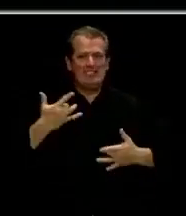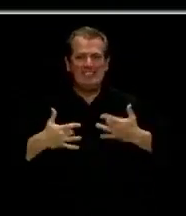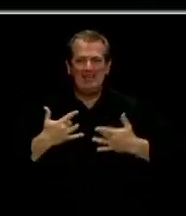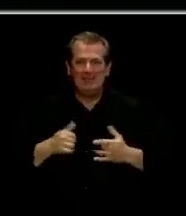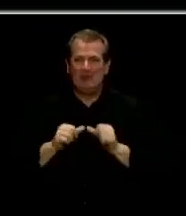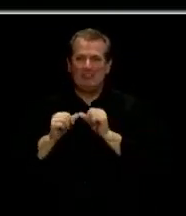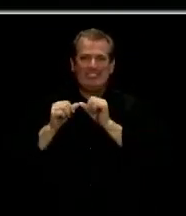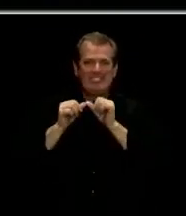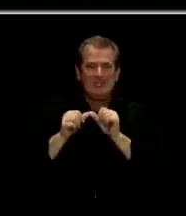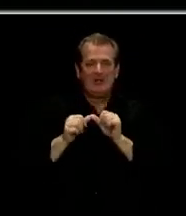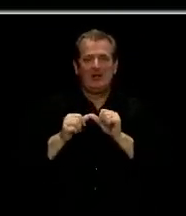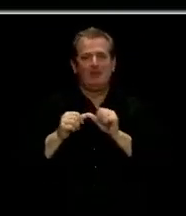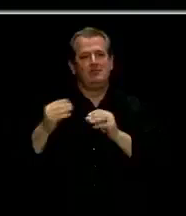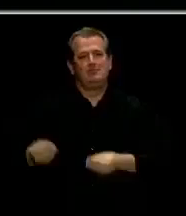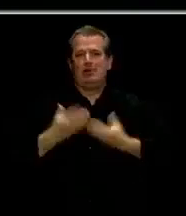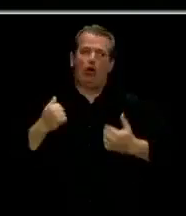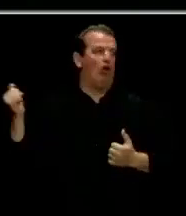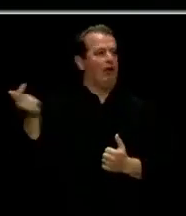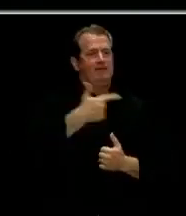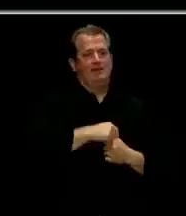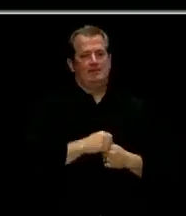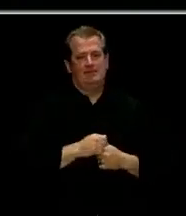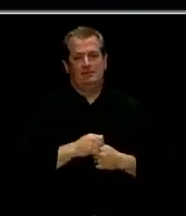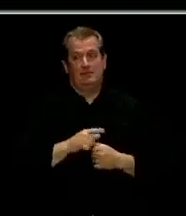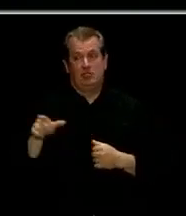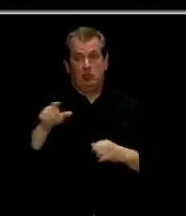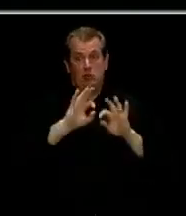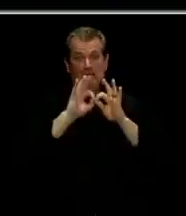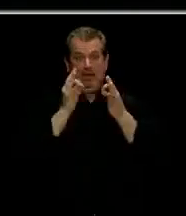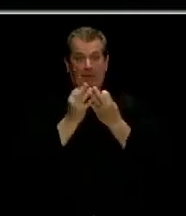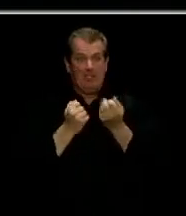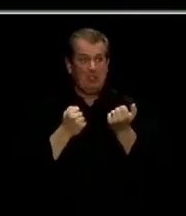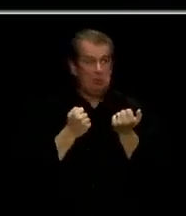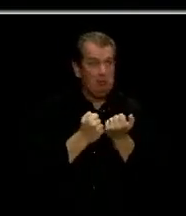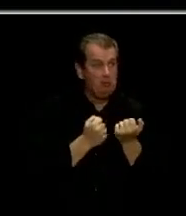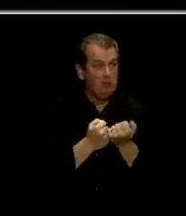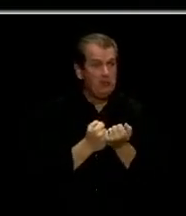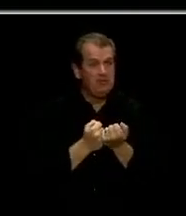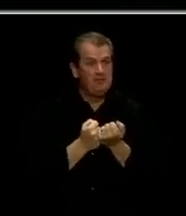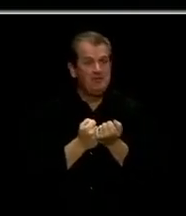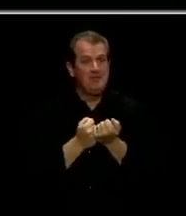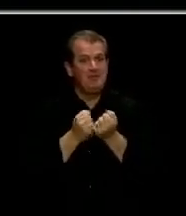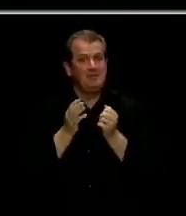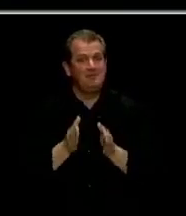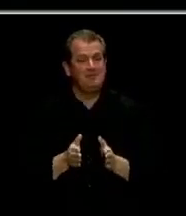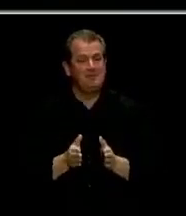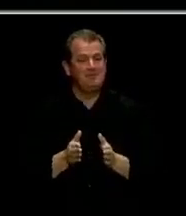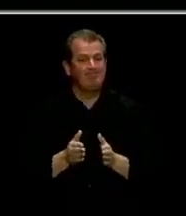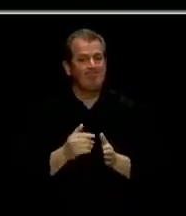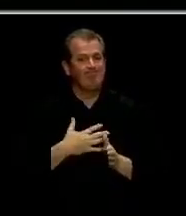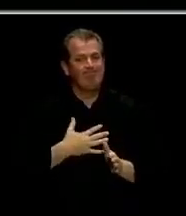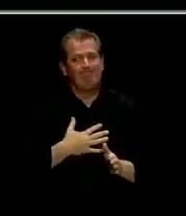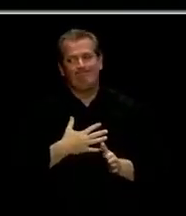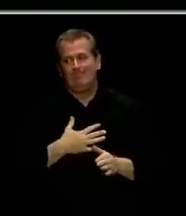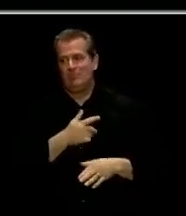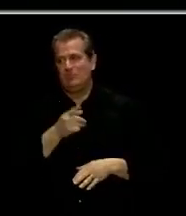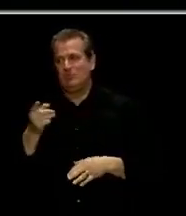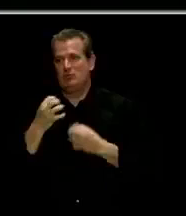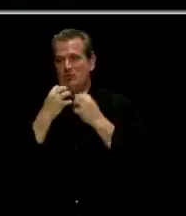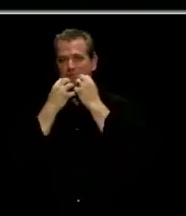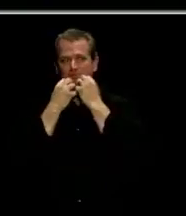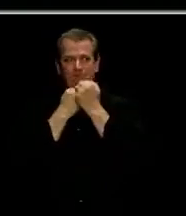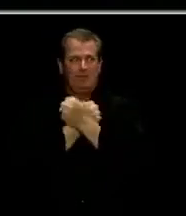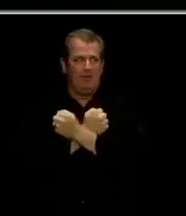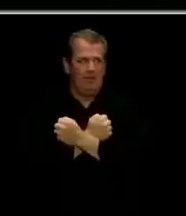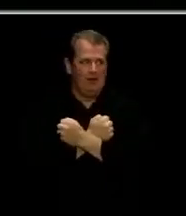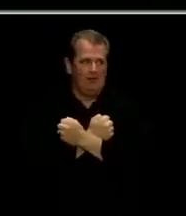us. And to the families and caregivers, I want you to know I acknowledge the love and dedication and sacrifices that you